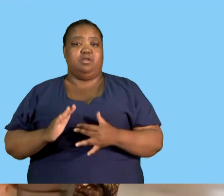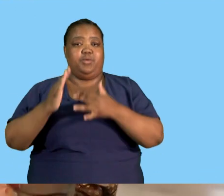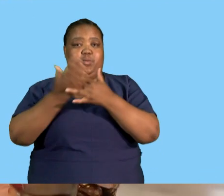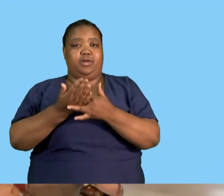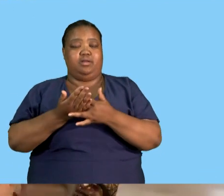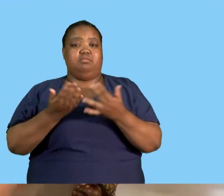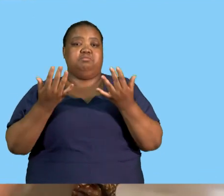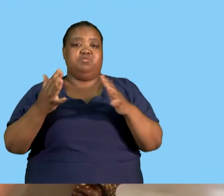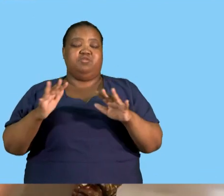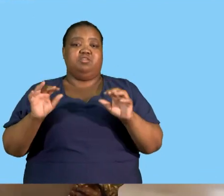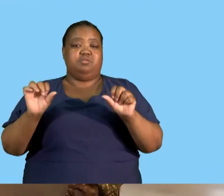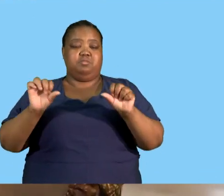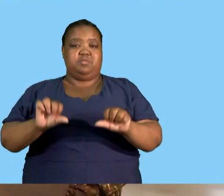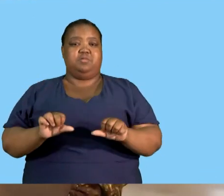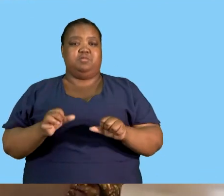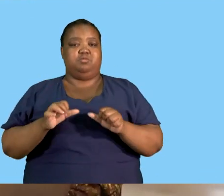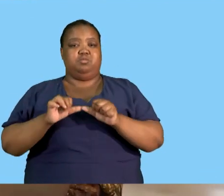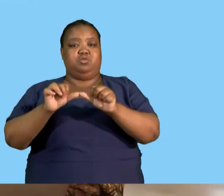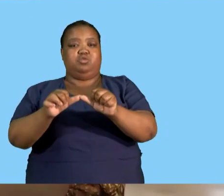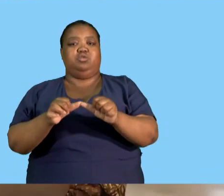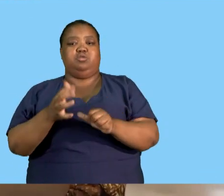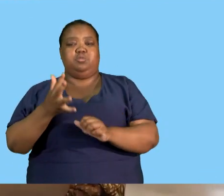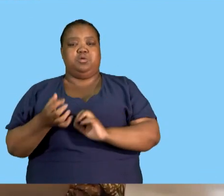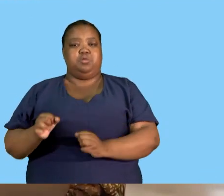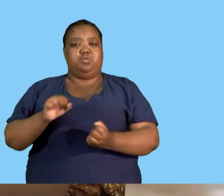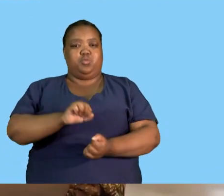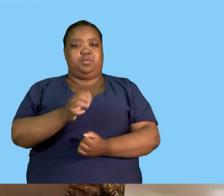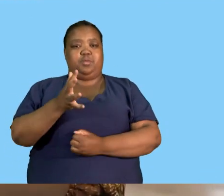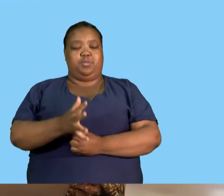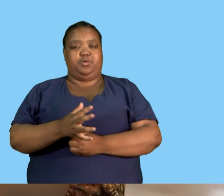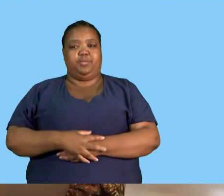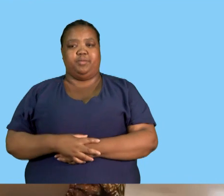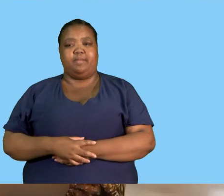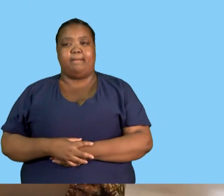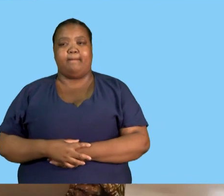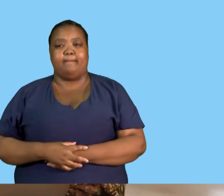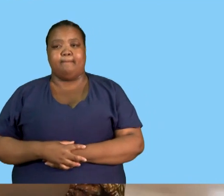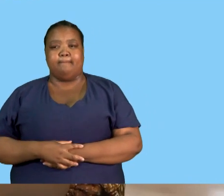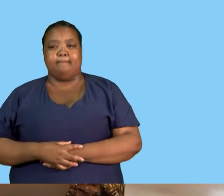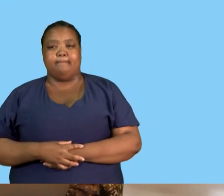quick ad break, and then when we come back, we're just going to wrap up everything. I'll see you just now.